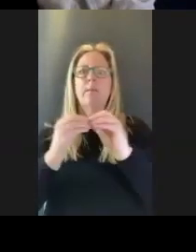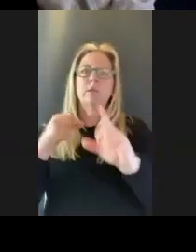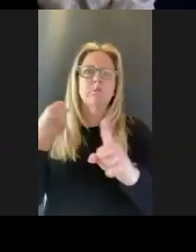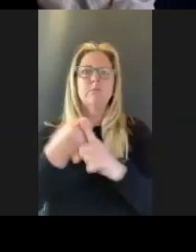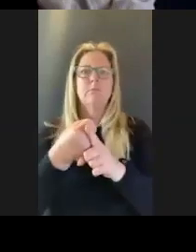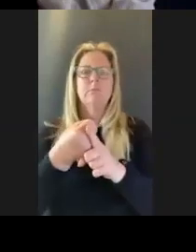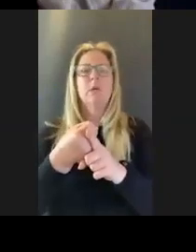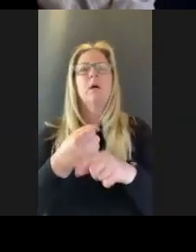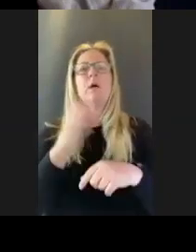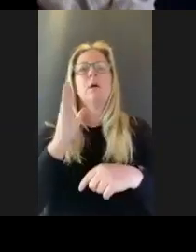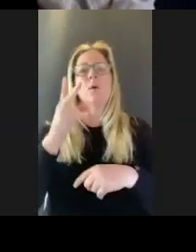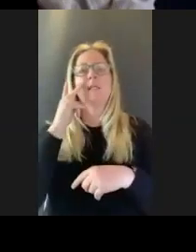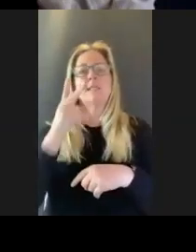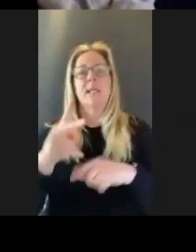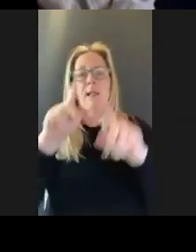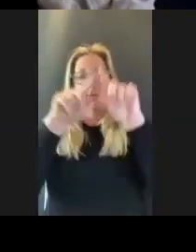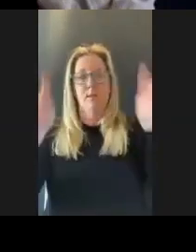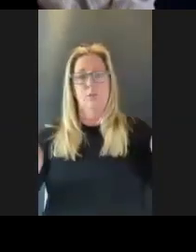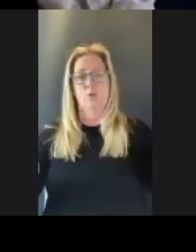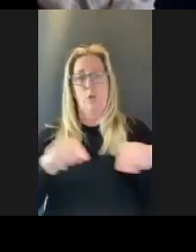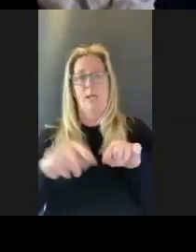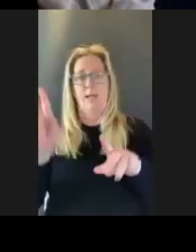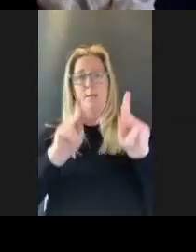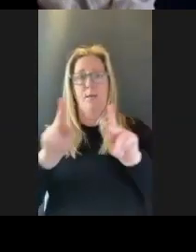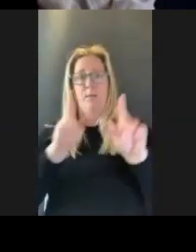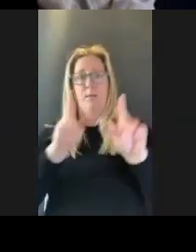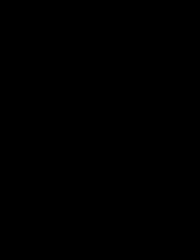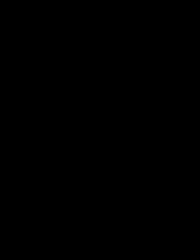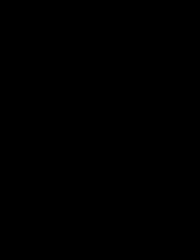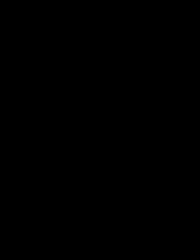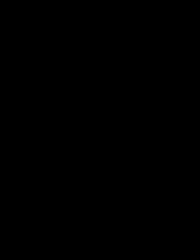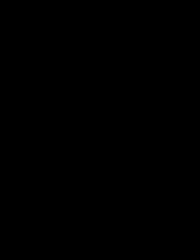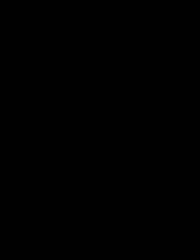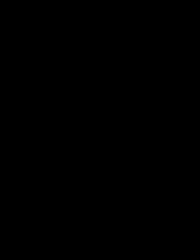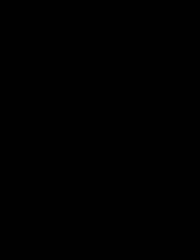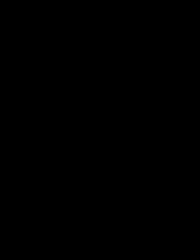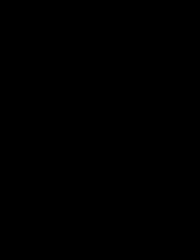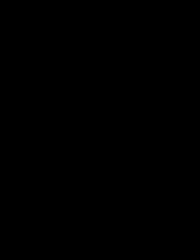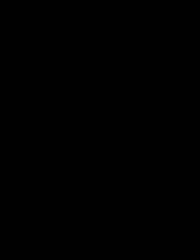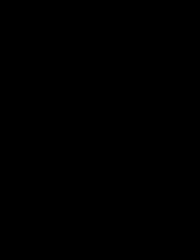who is joining us this evening, and allow me to introduce you to them.